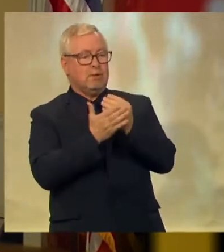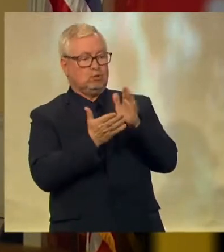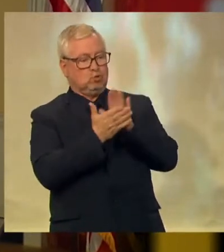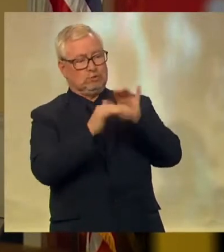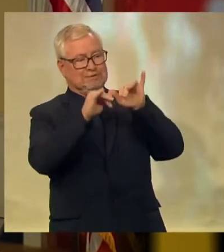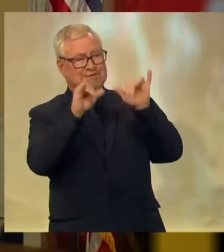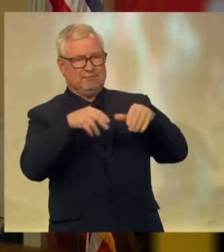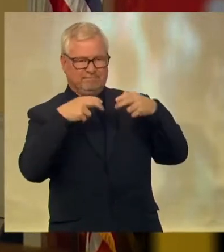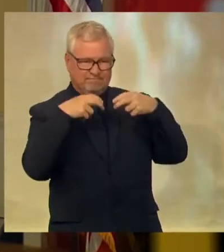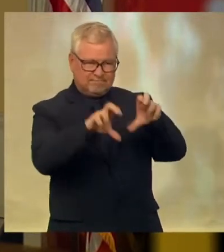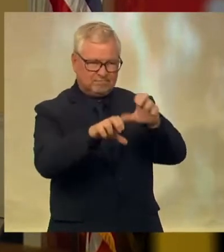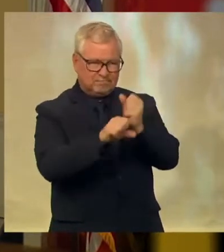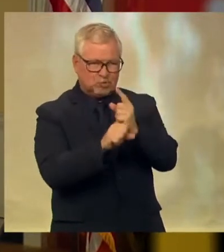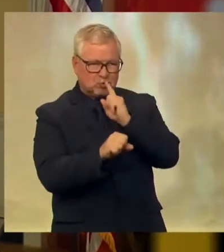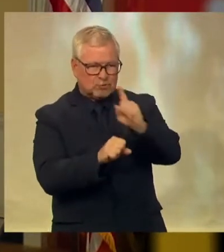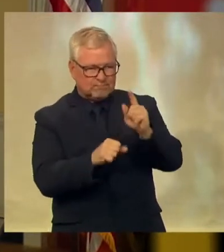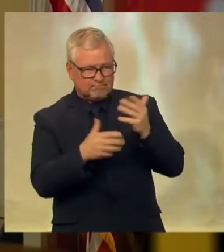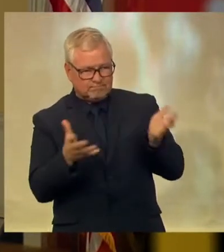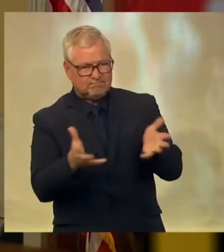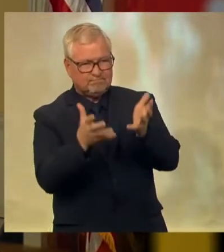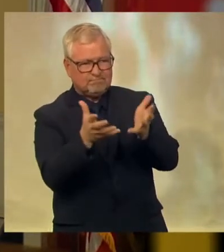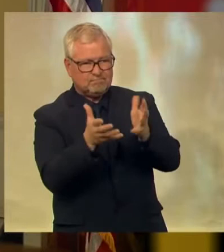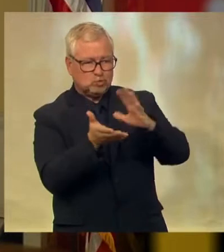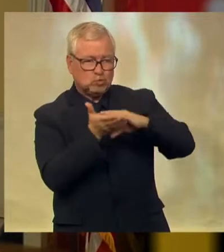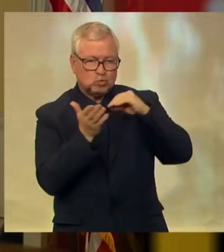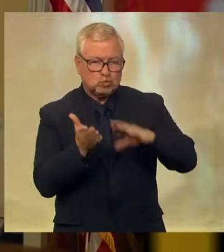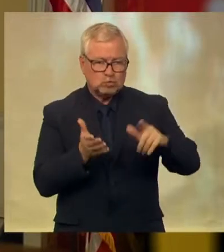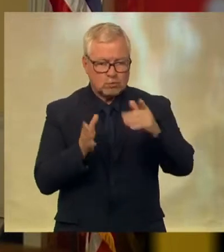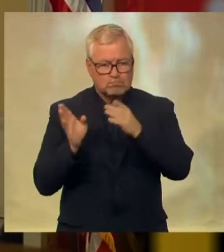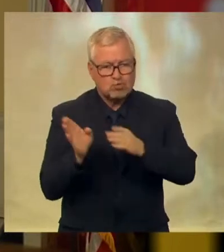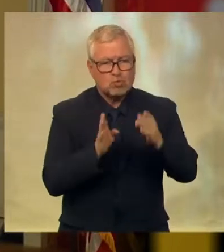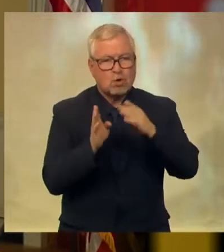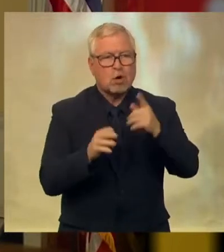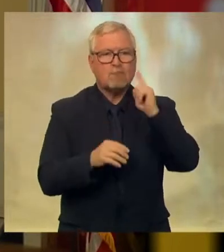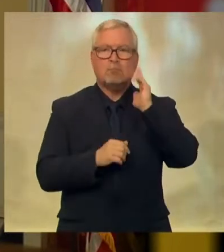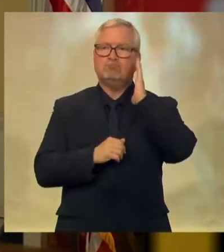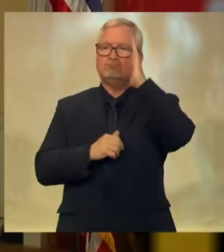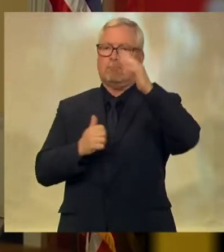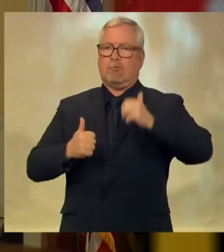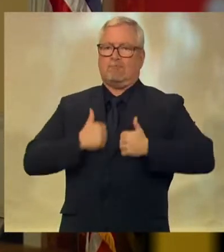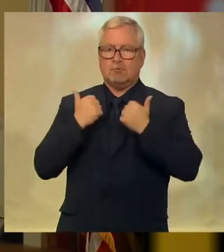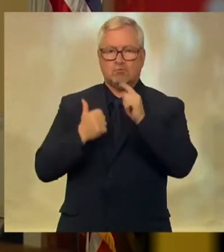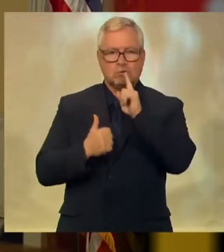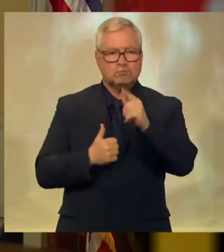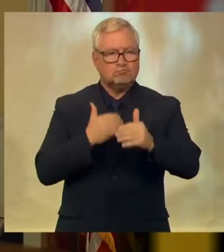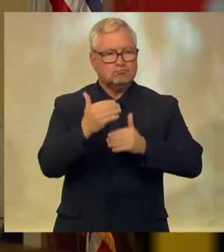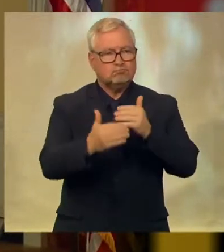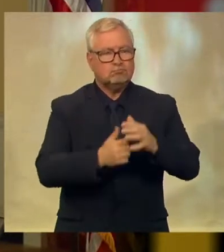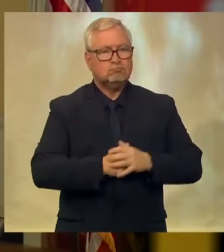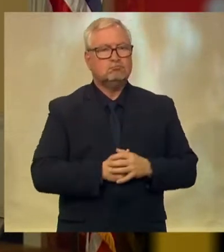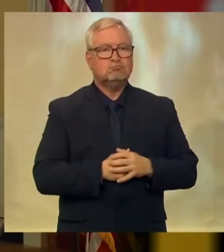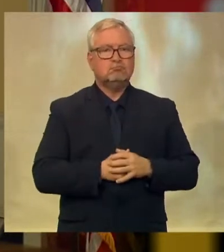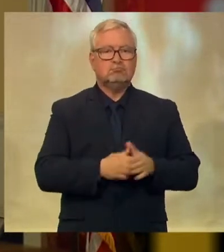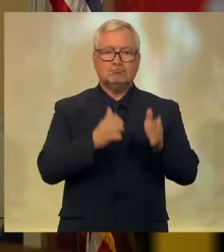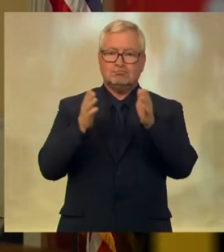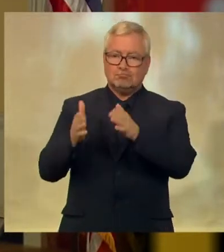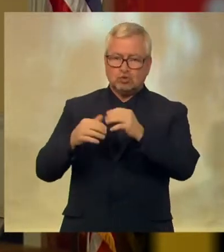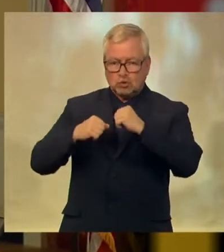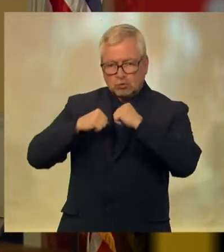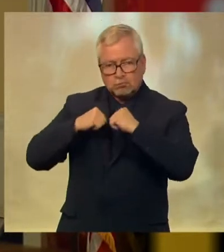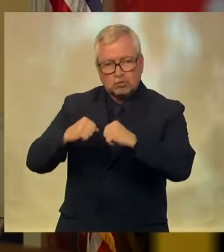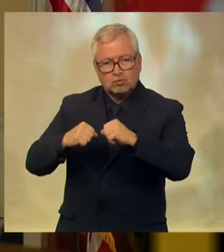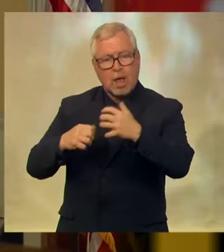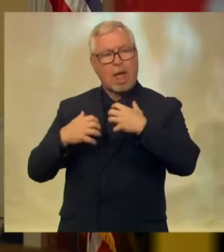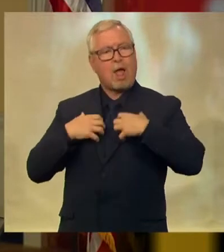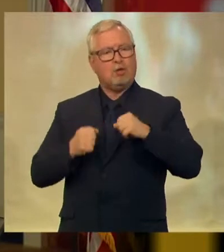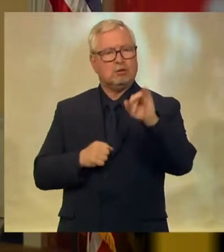for the opportunities of the future. We changed Maryland for the better by protecting the health care coverage of Marylanders and